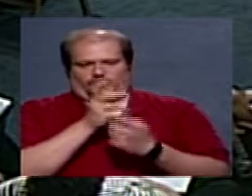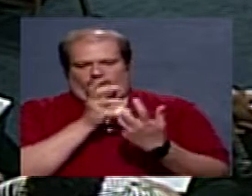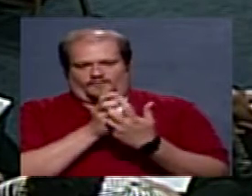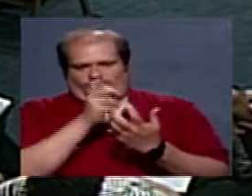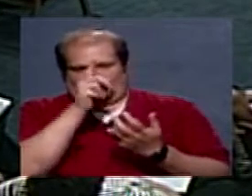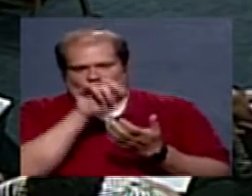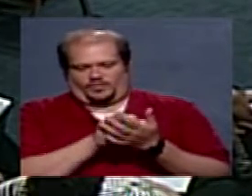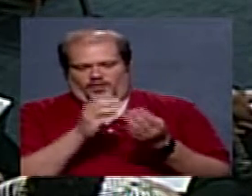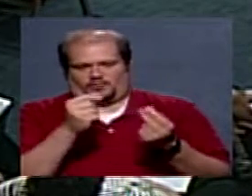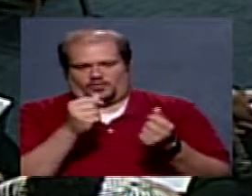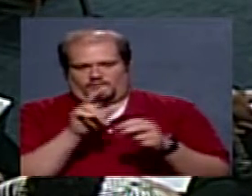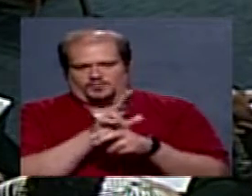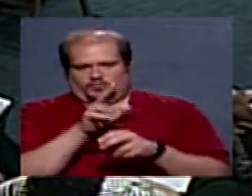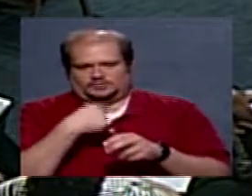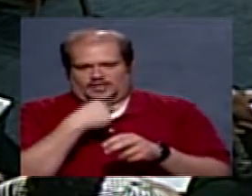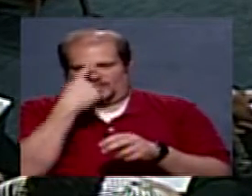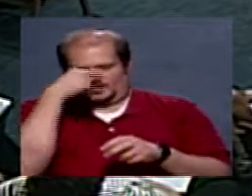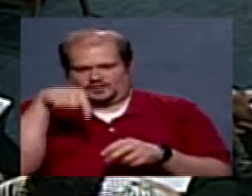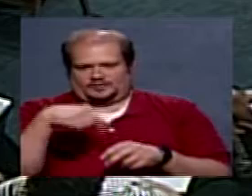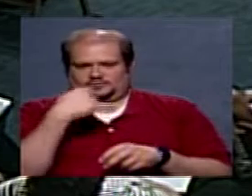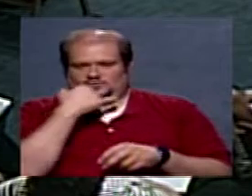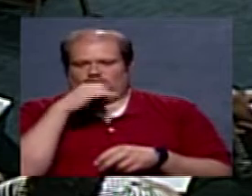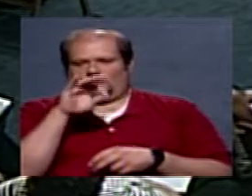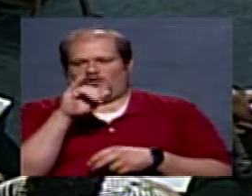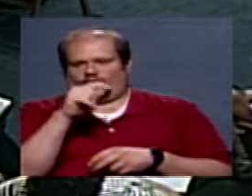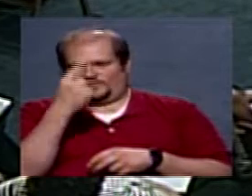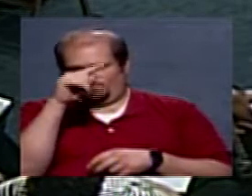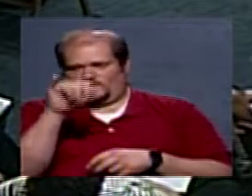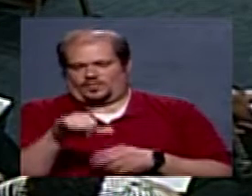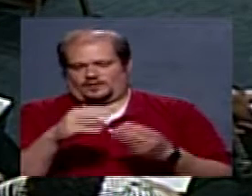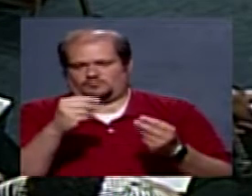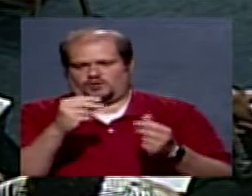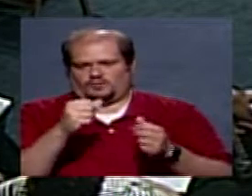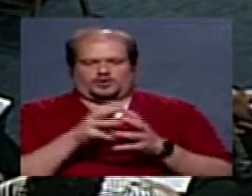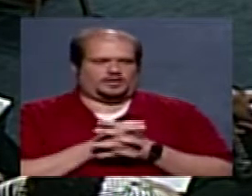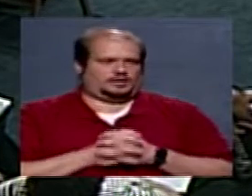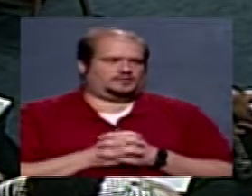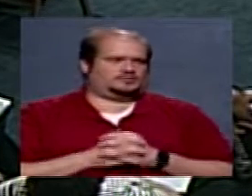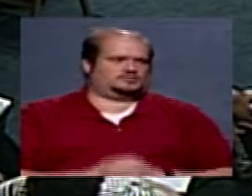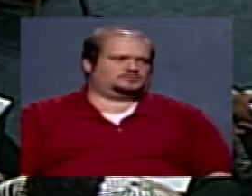property use, and I think this is a wrong fit for that piece of property.